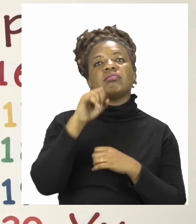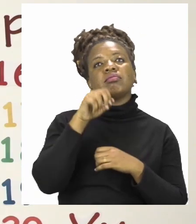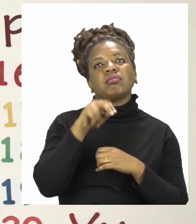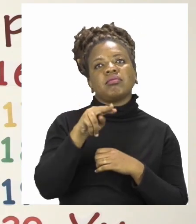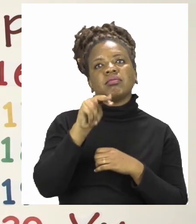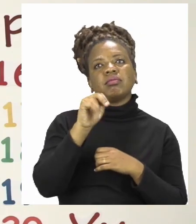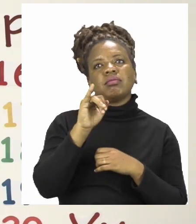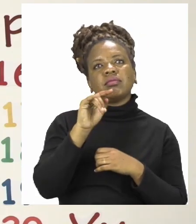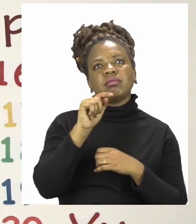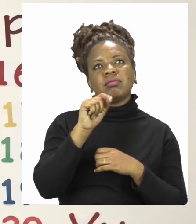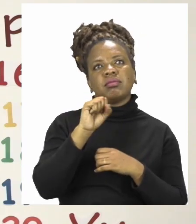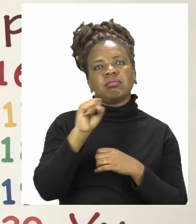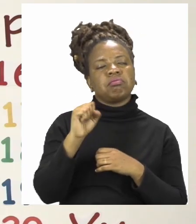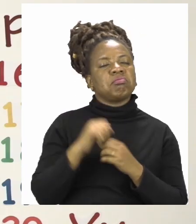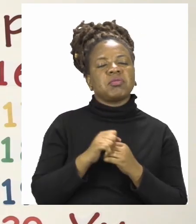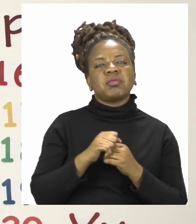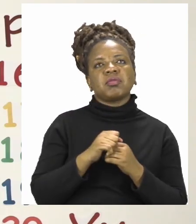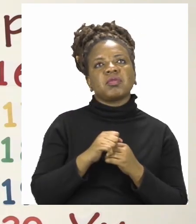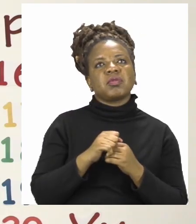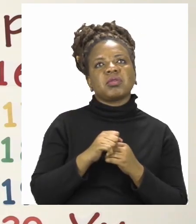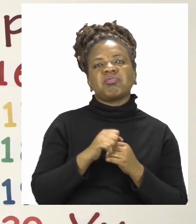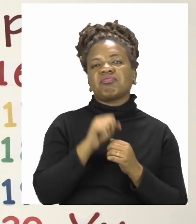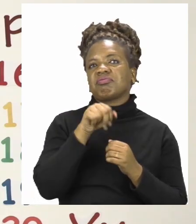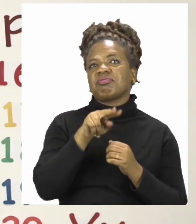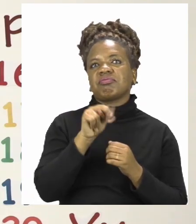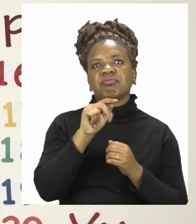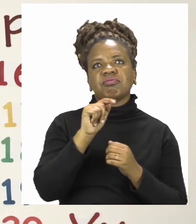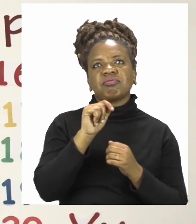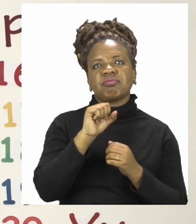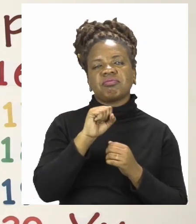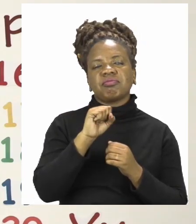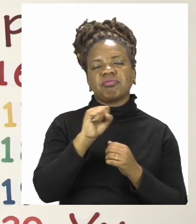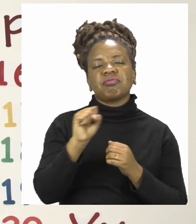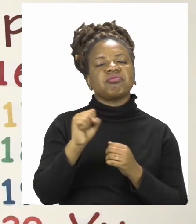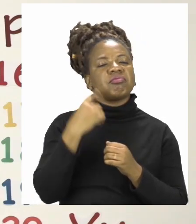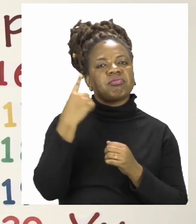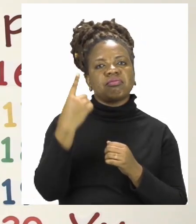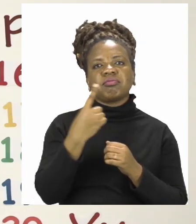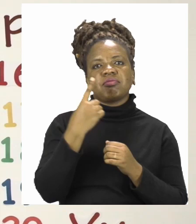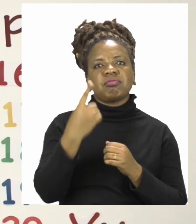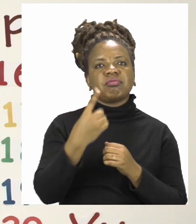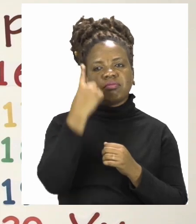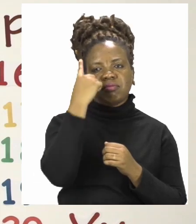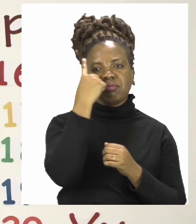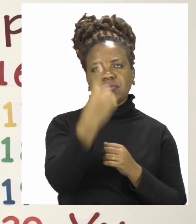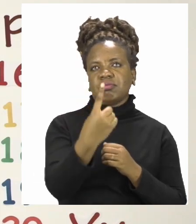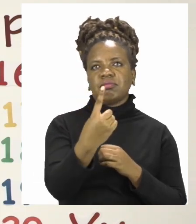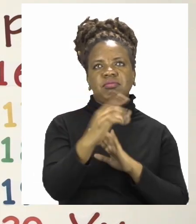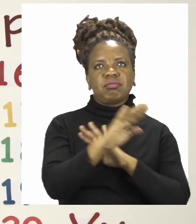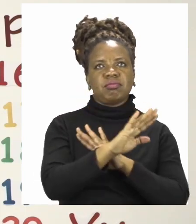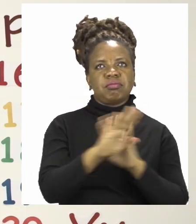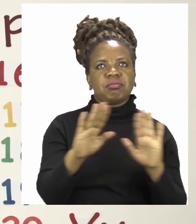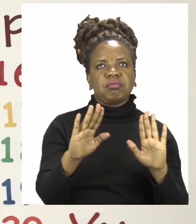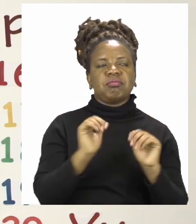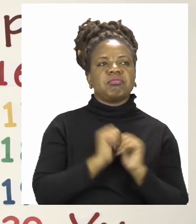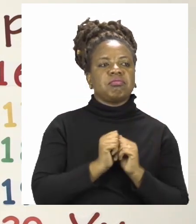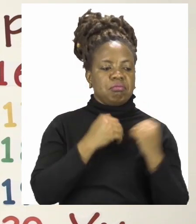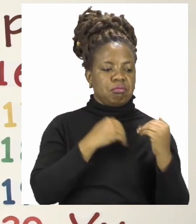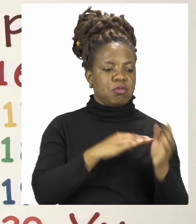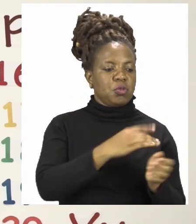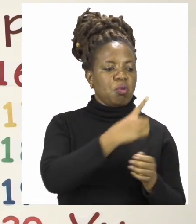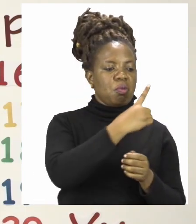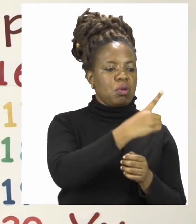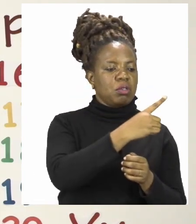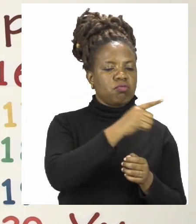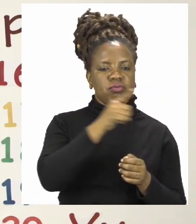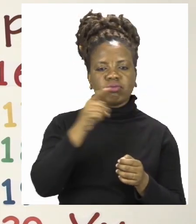Mrs. Eunice doesn't have many friends at all. Her friends start from 1 to 9. So she likes to